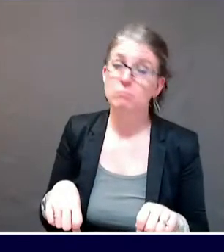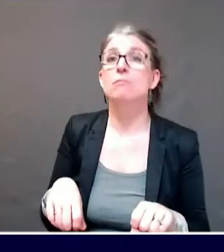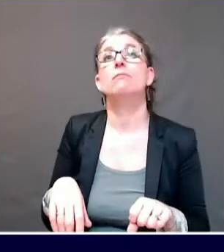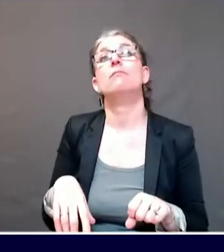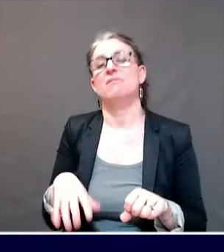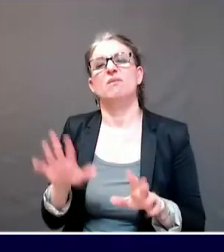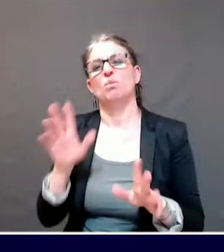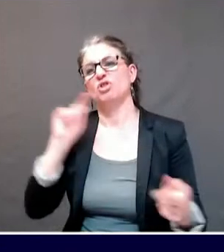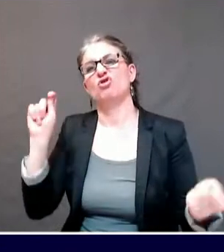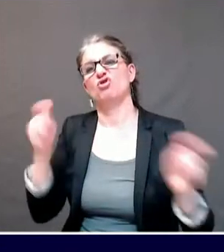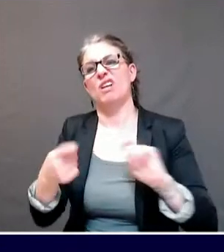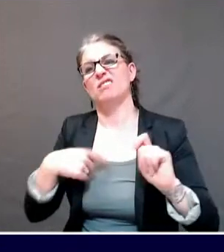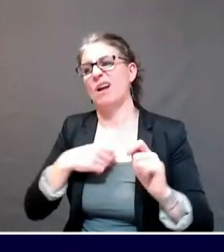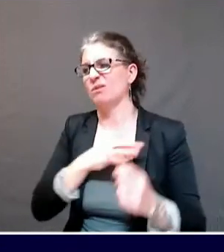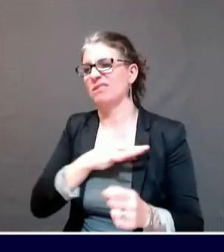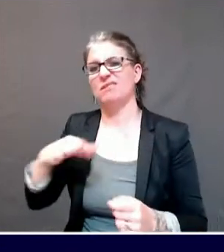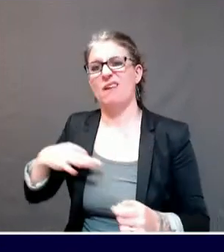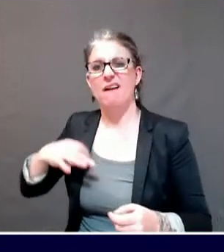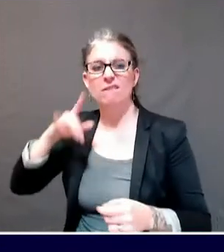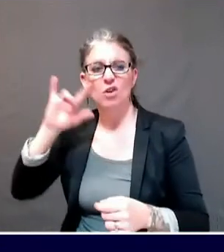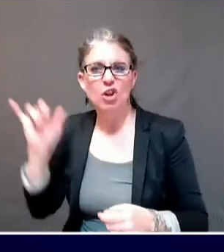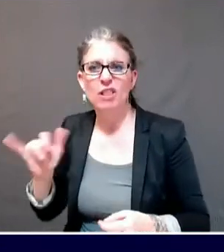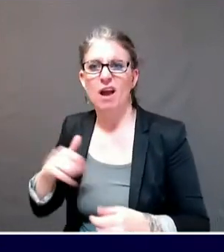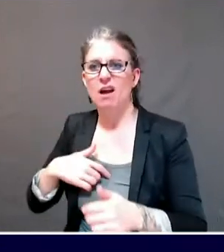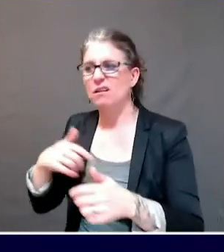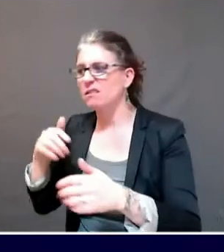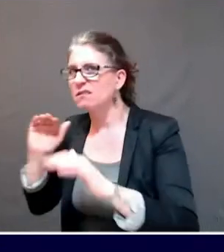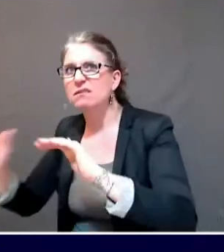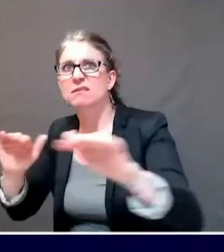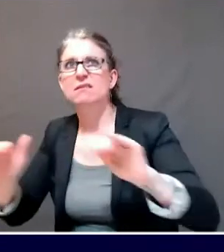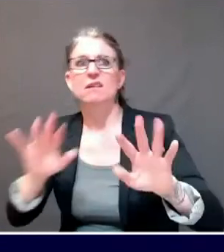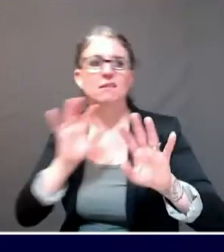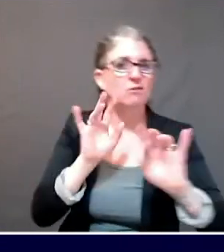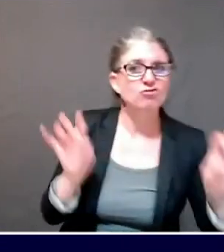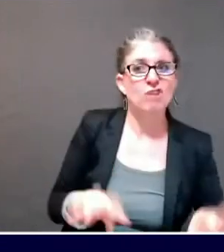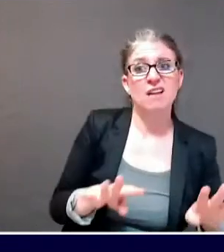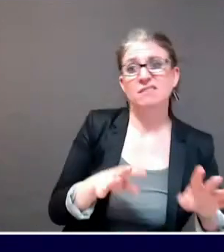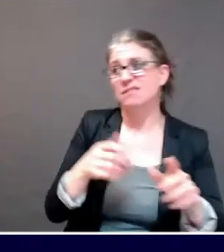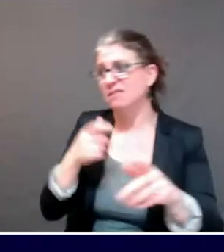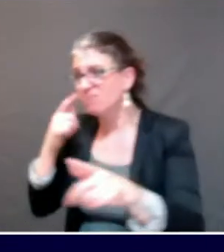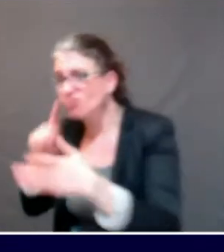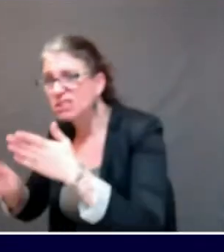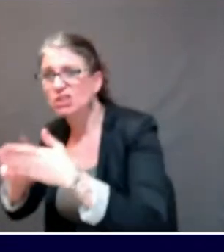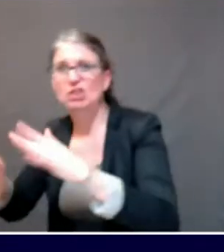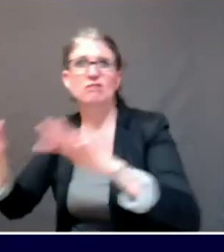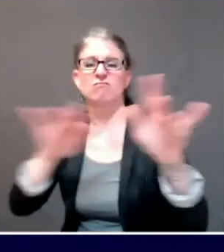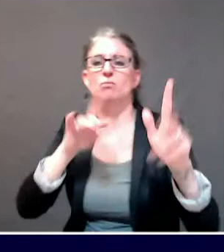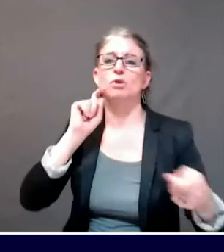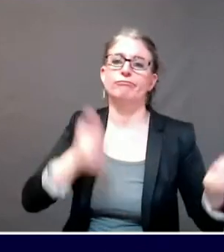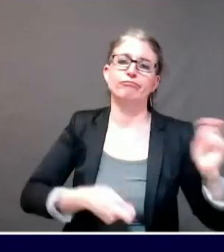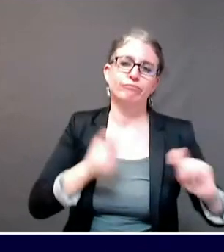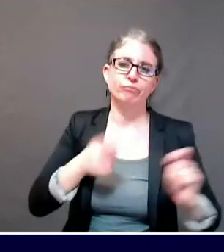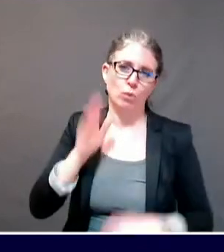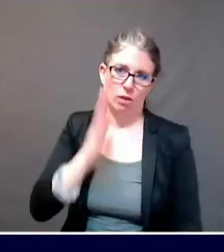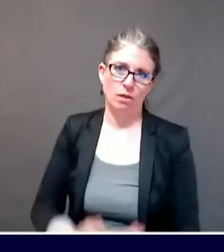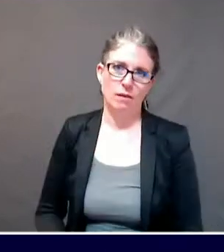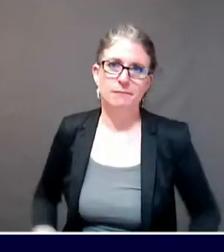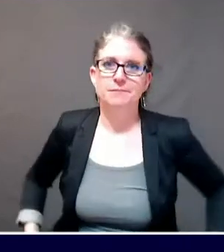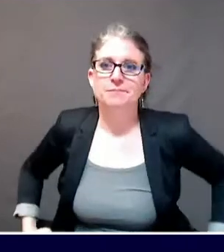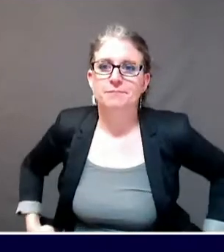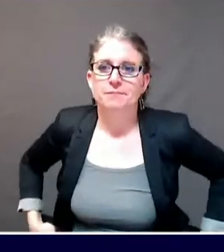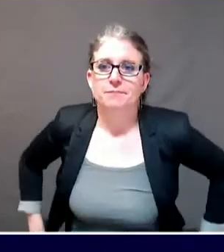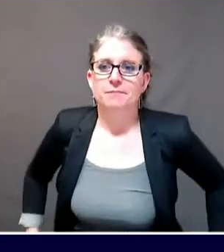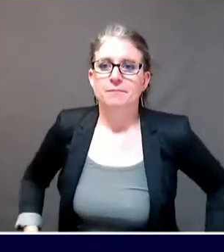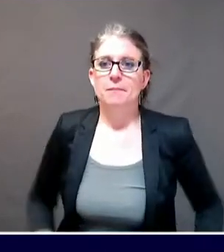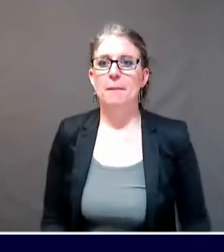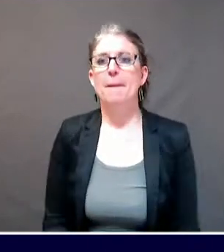what's our epidemiology team has been talking about right now. Okay, thank you. And just to kind of reiterate a little bit more on this